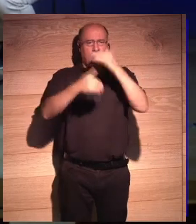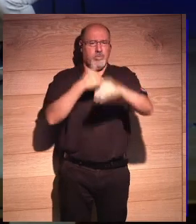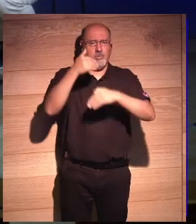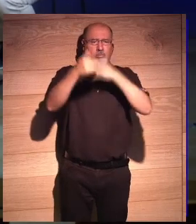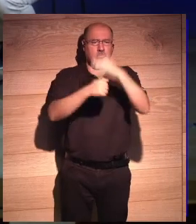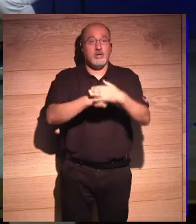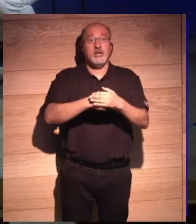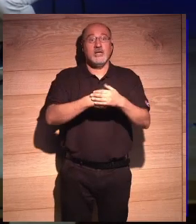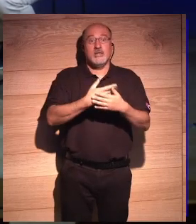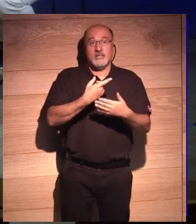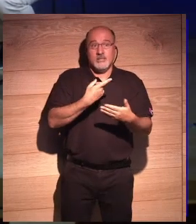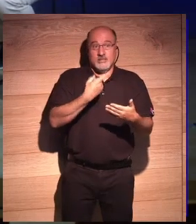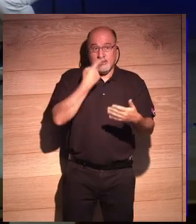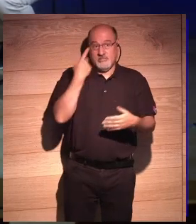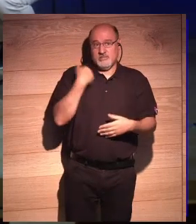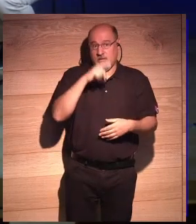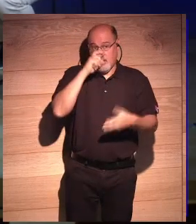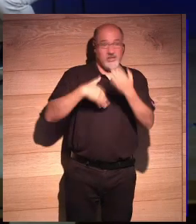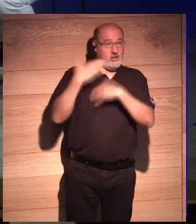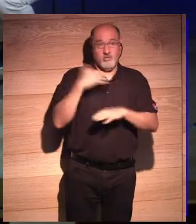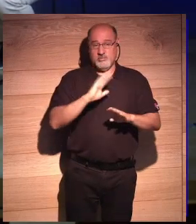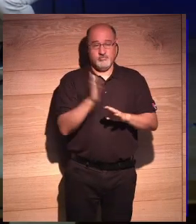6 months, so everything's obsolete. So